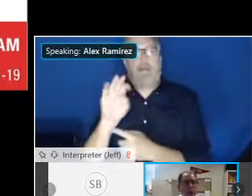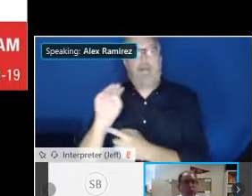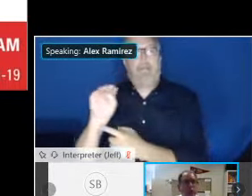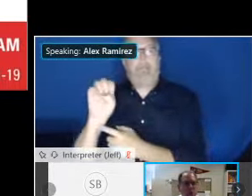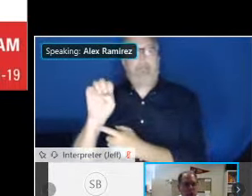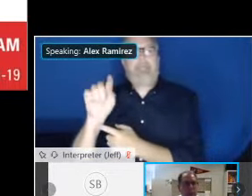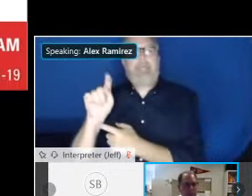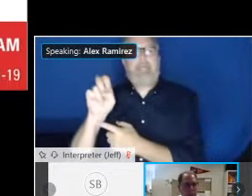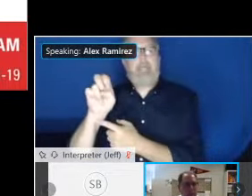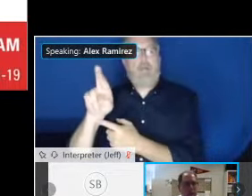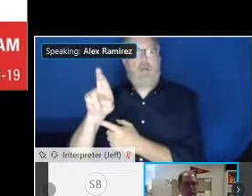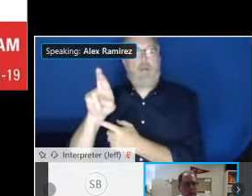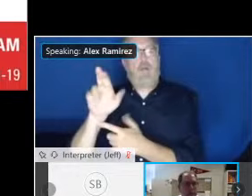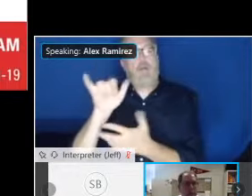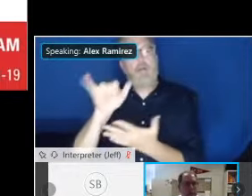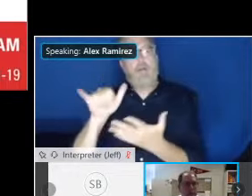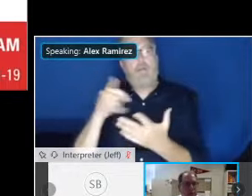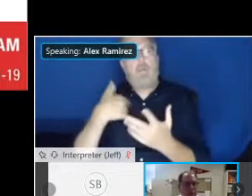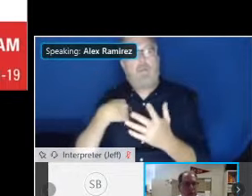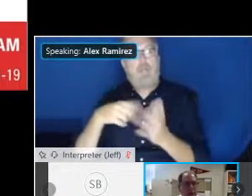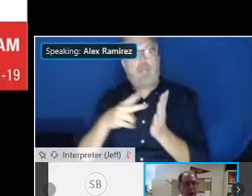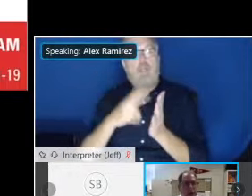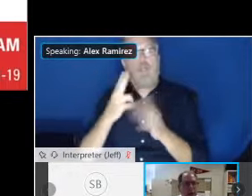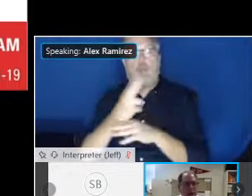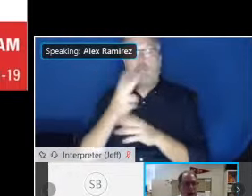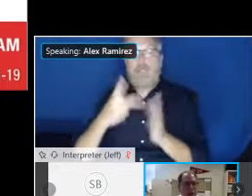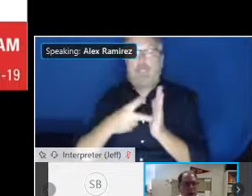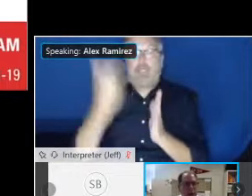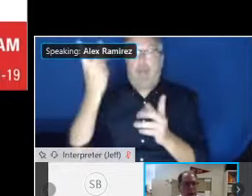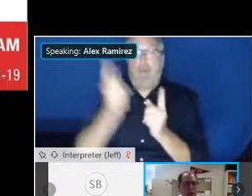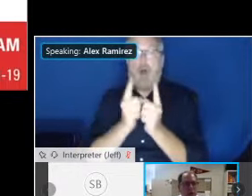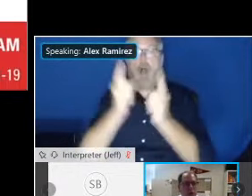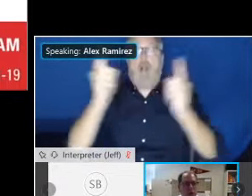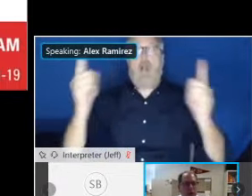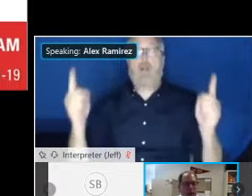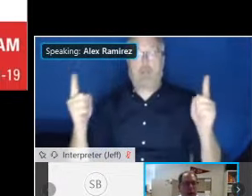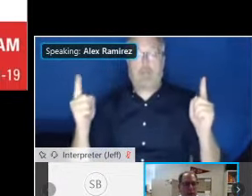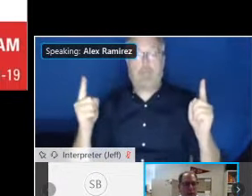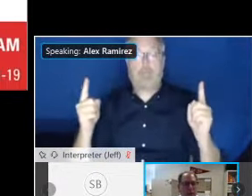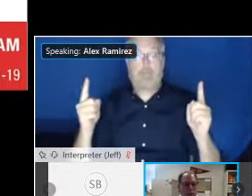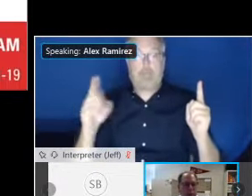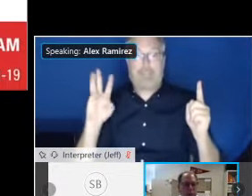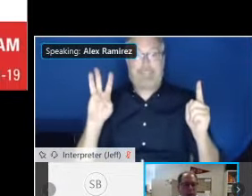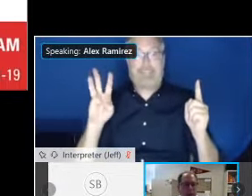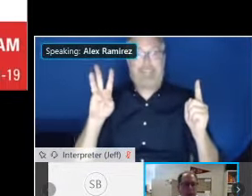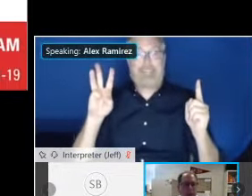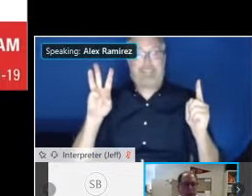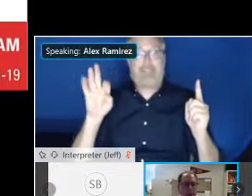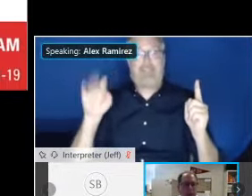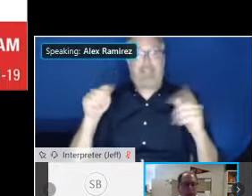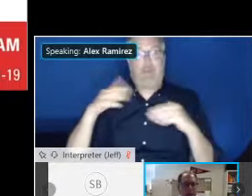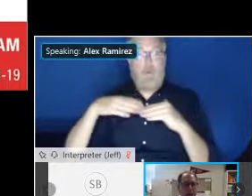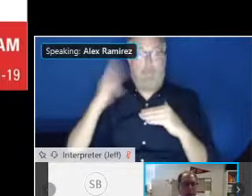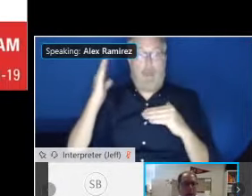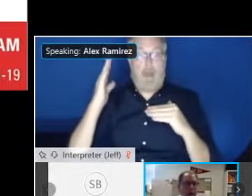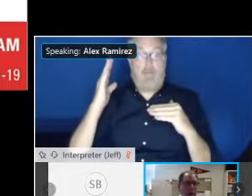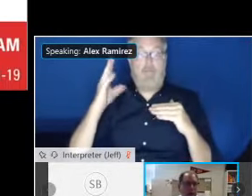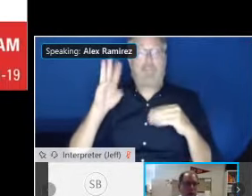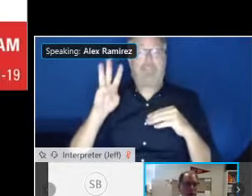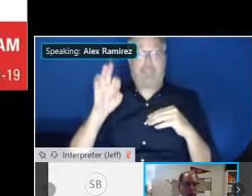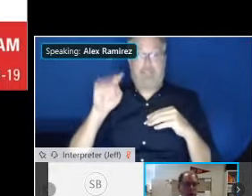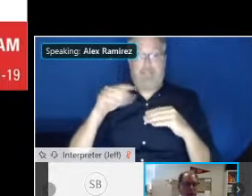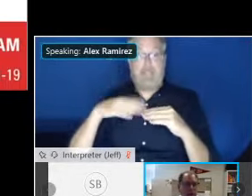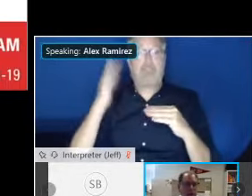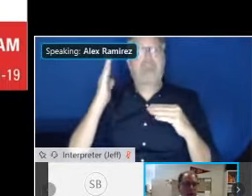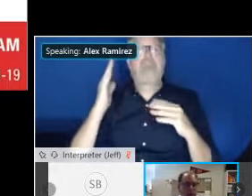So we're using twice as much physical distancing as our standard to create extra protection in the US.